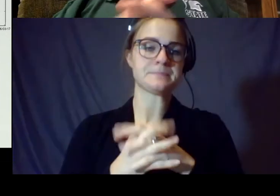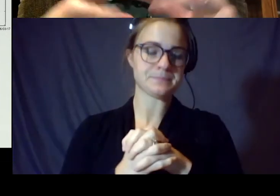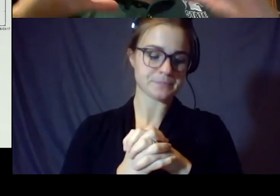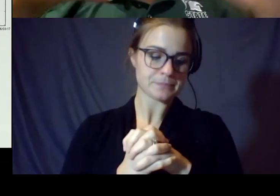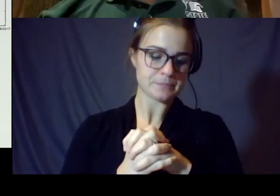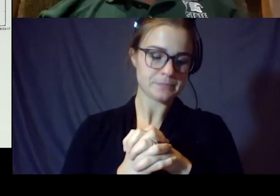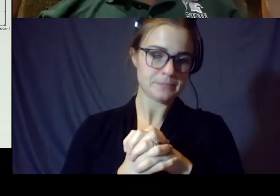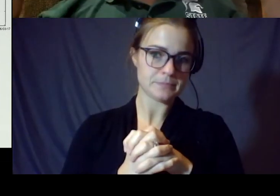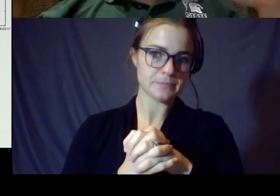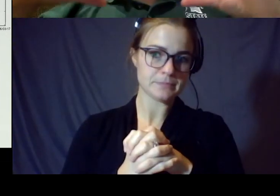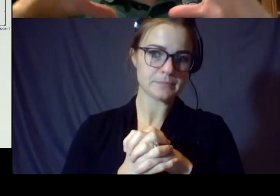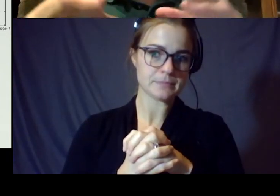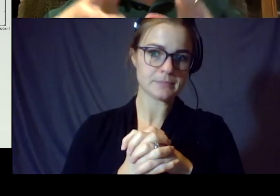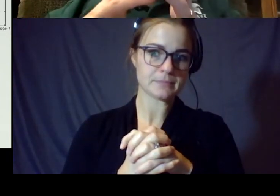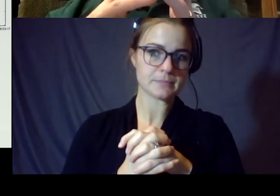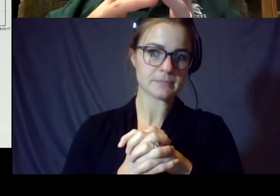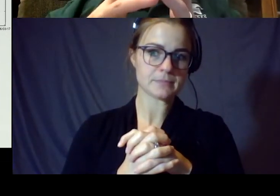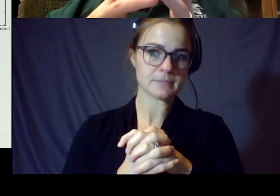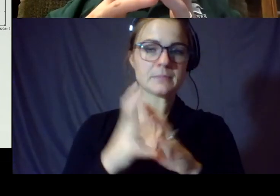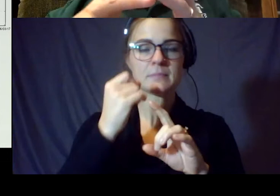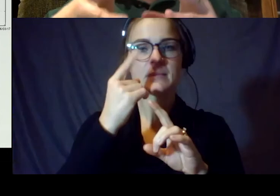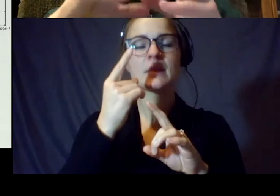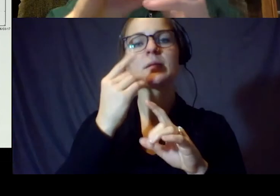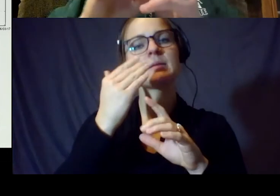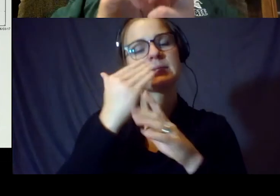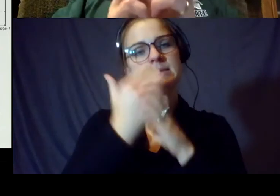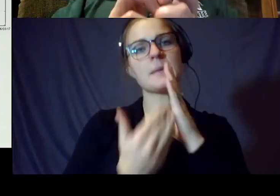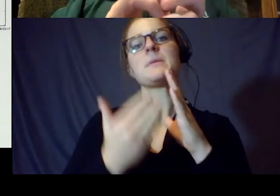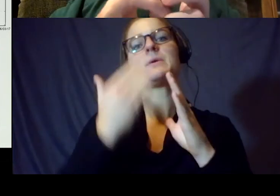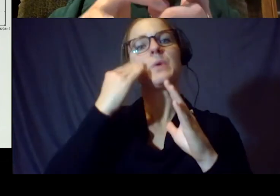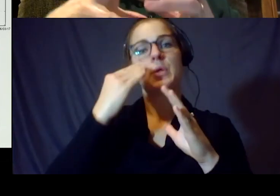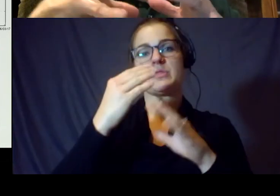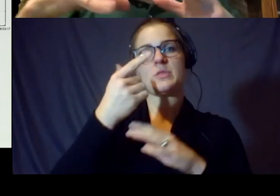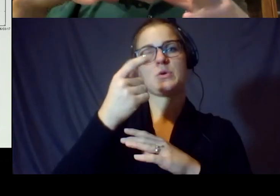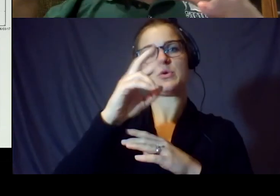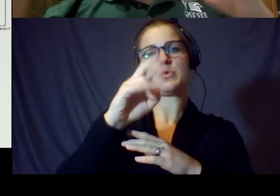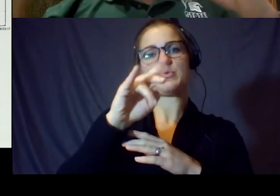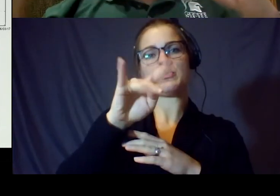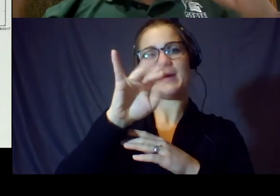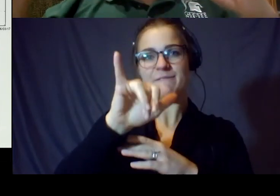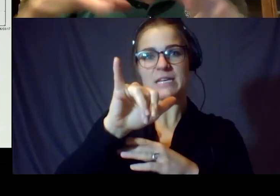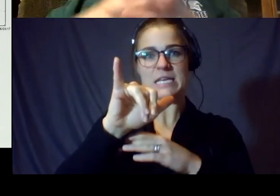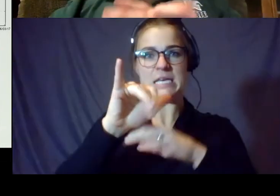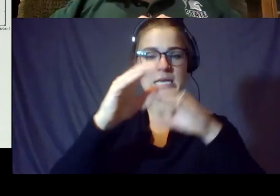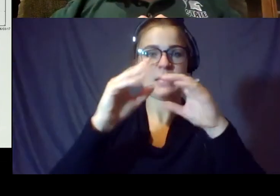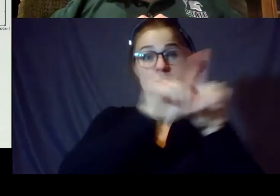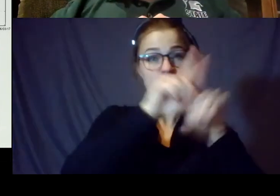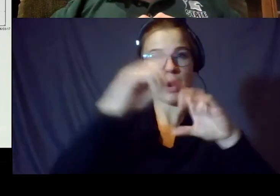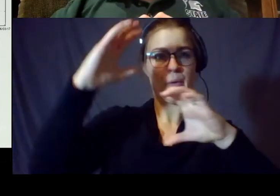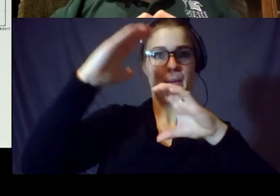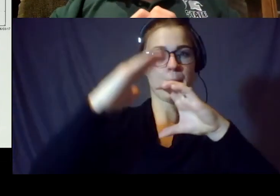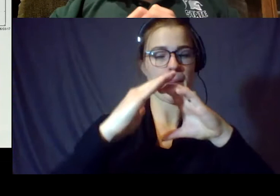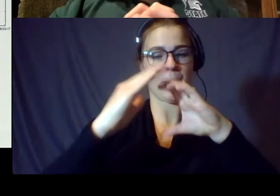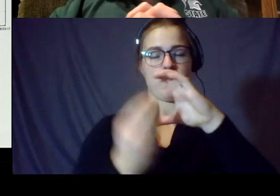the balance of gravity trying to crush the star and the forces pushing out can kind